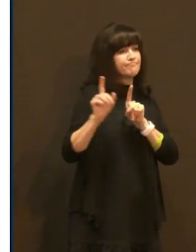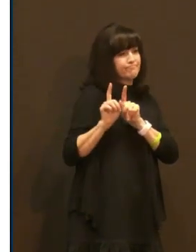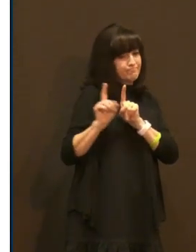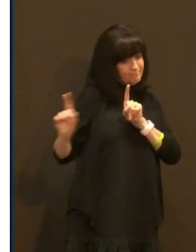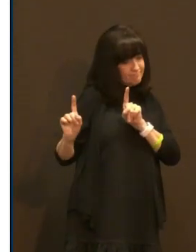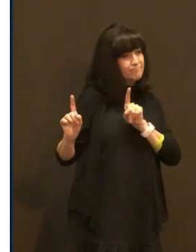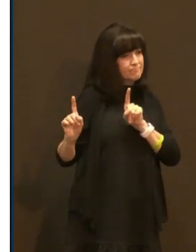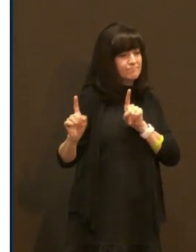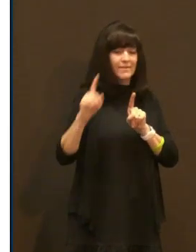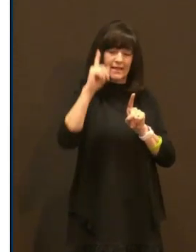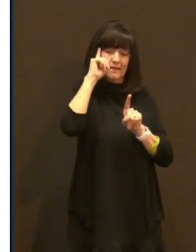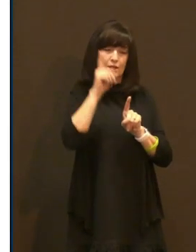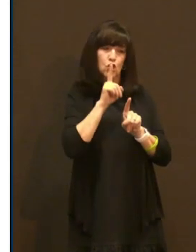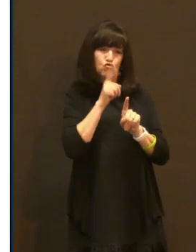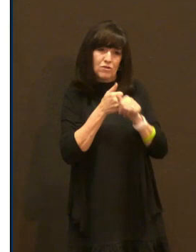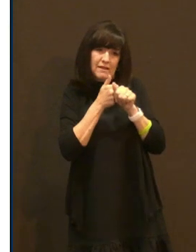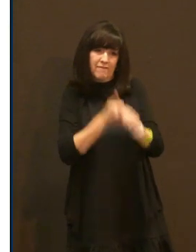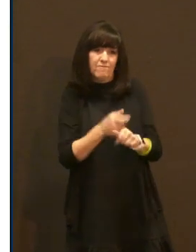us.